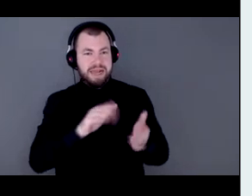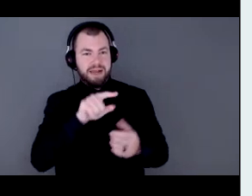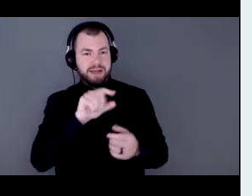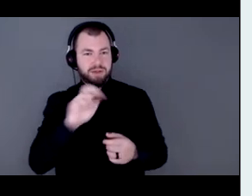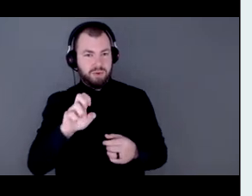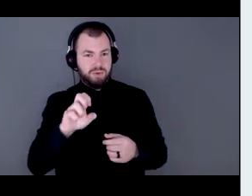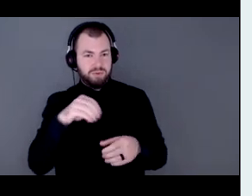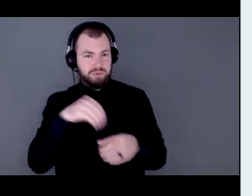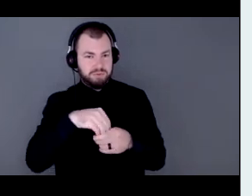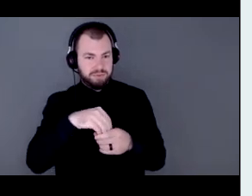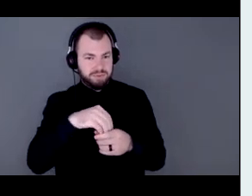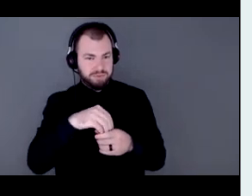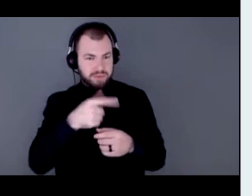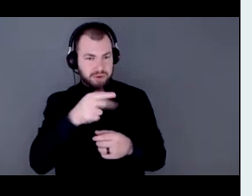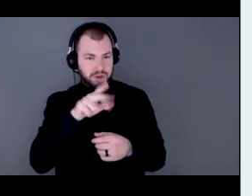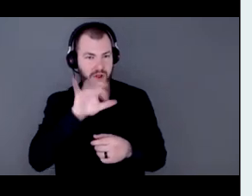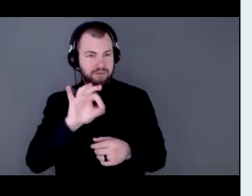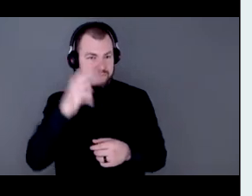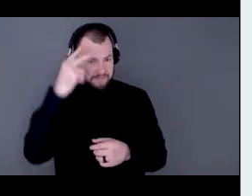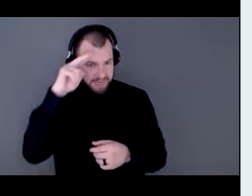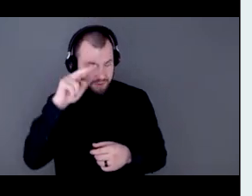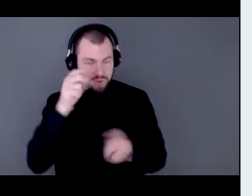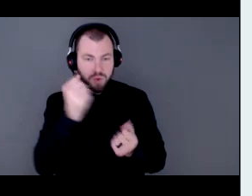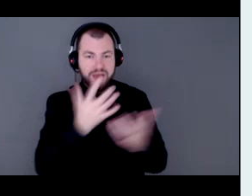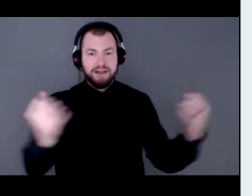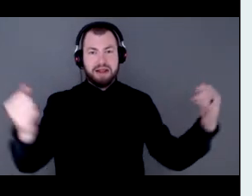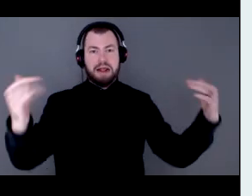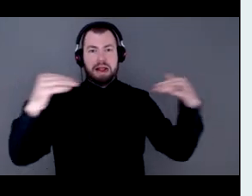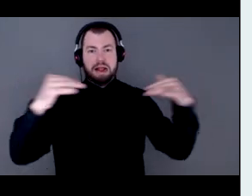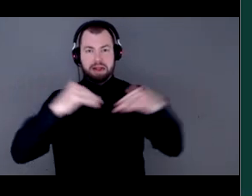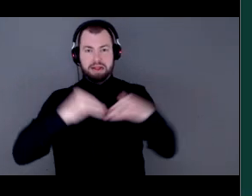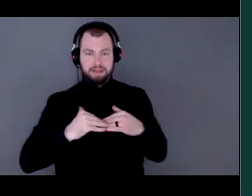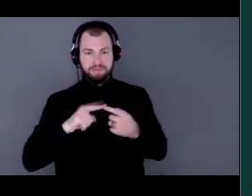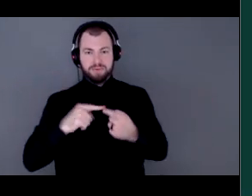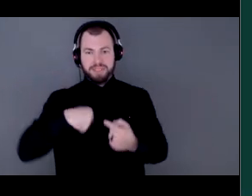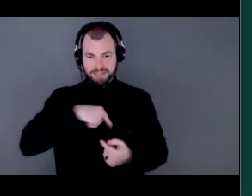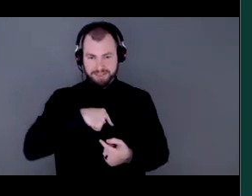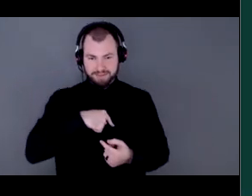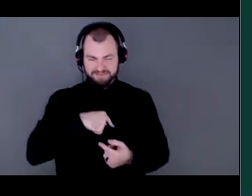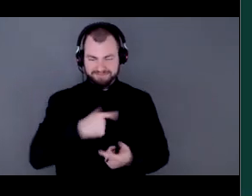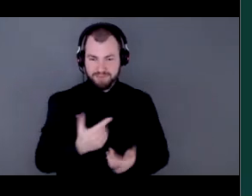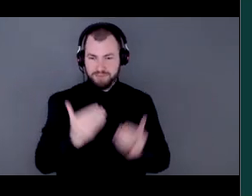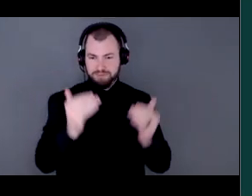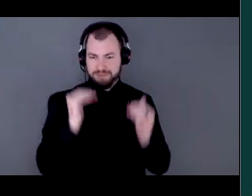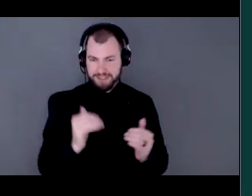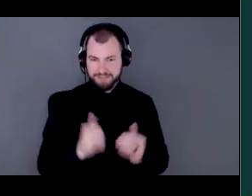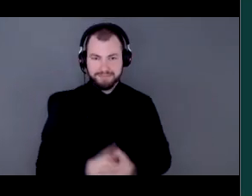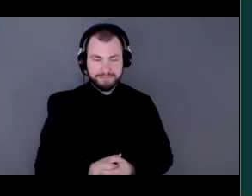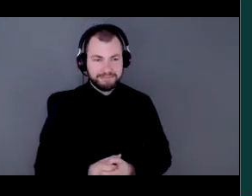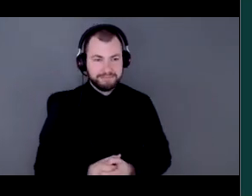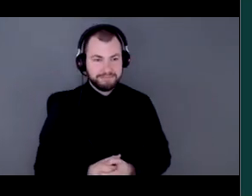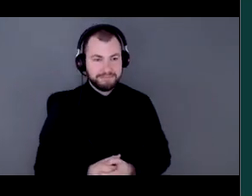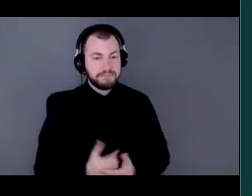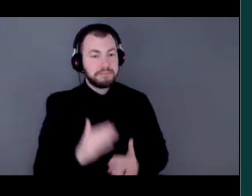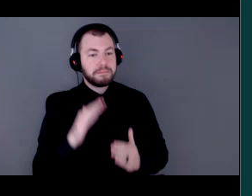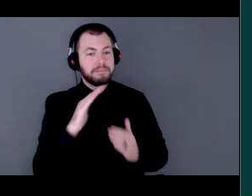everything just kind of comes to us. So next slide. So the main thing of this project